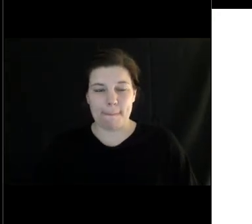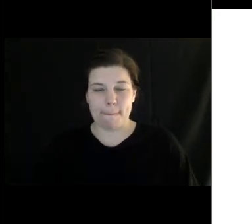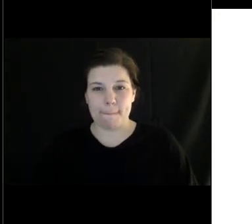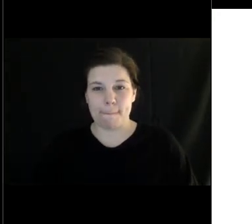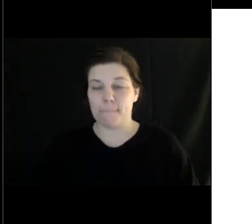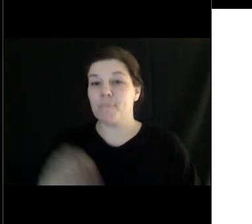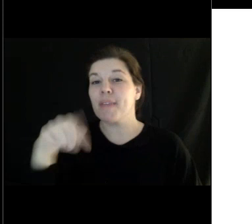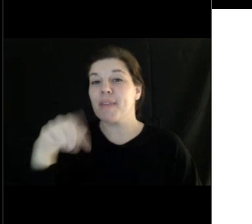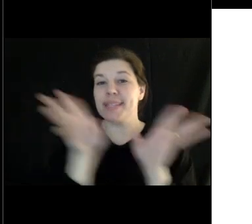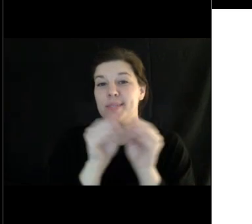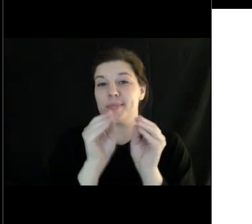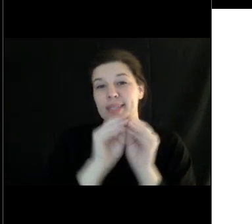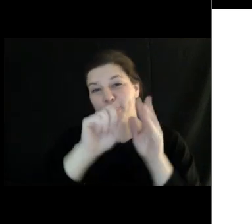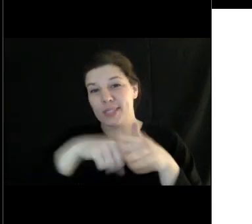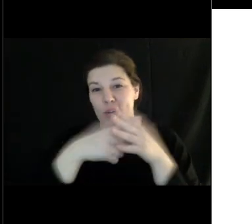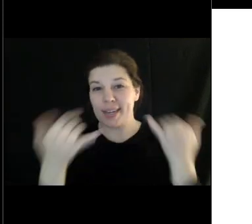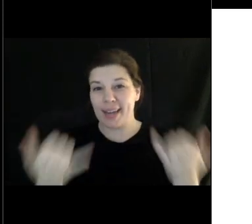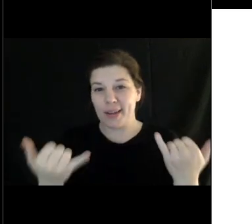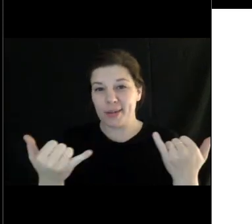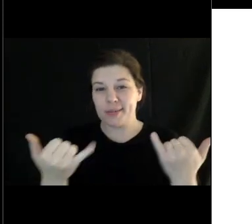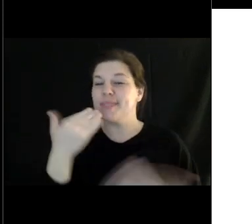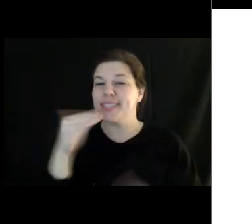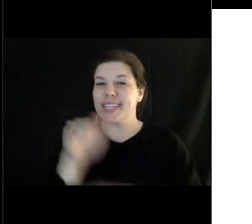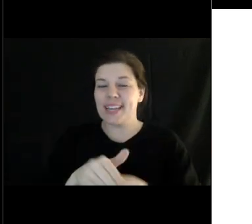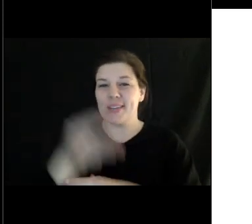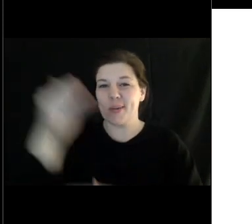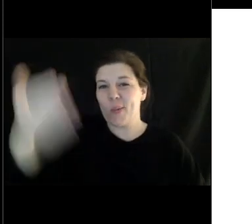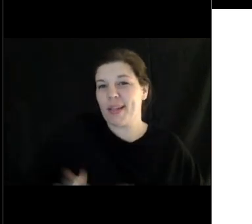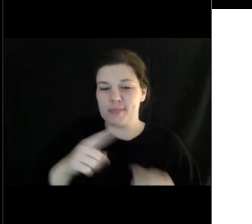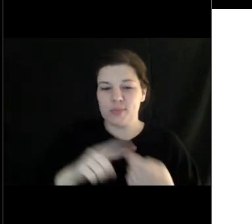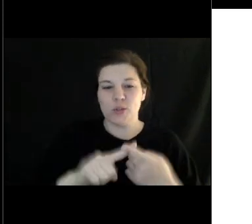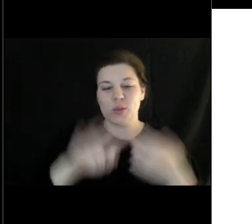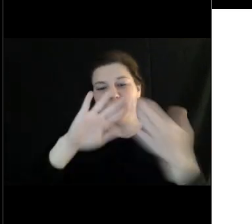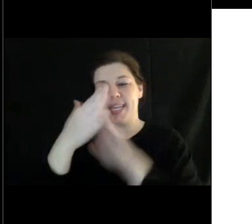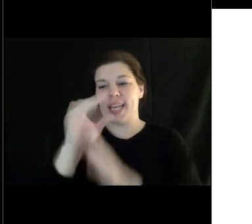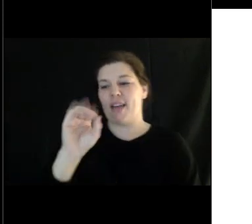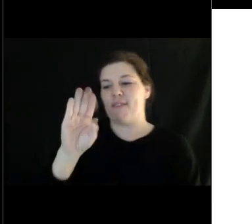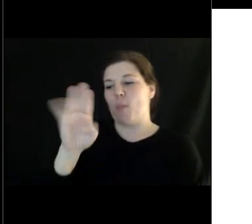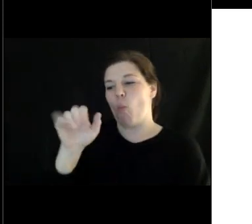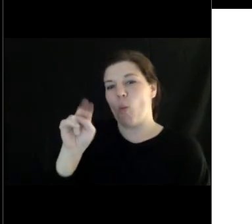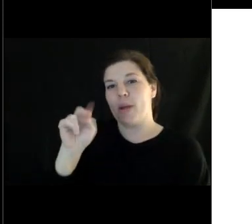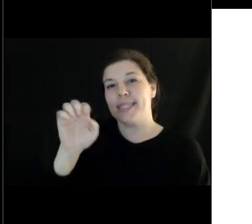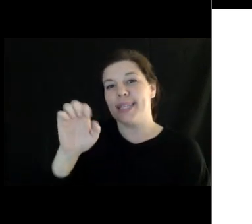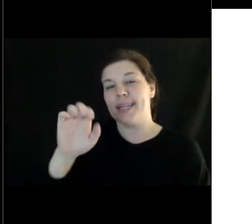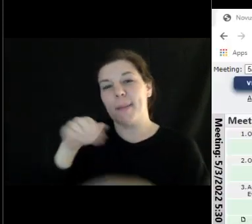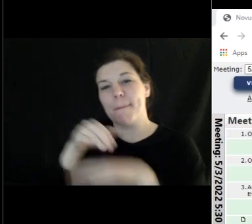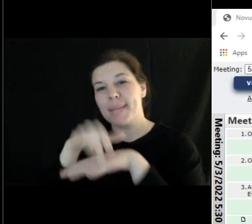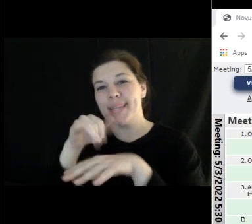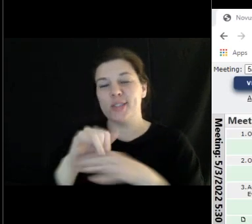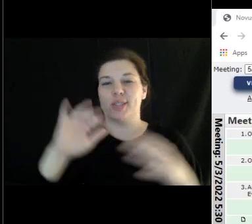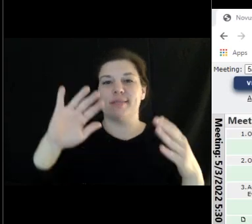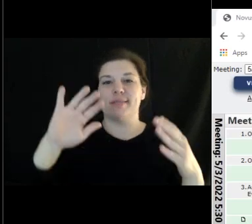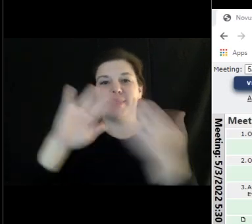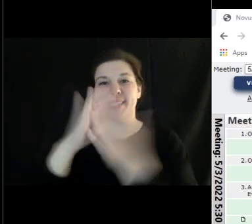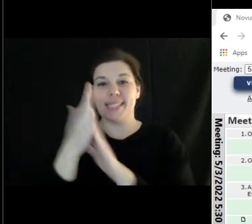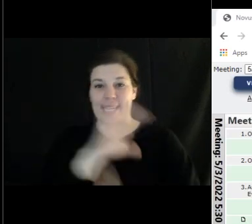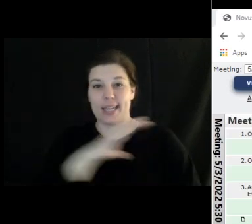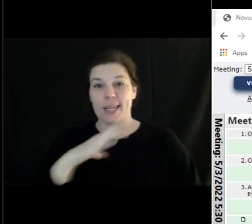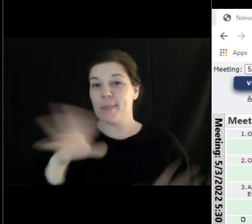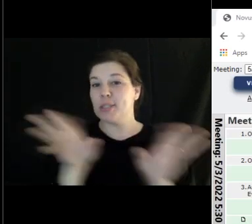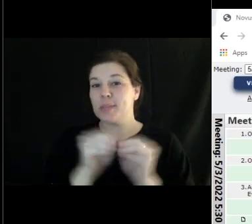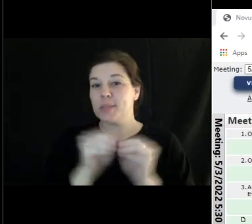This meeting is called to order. Good evening and welcome to the City of Boynton Beach City Commission meeting. Today is May